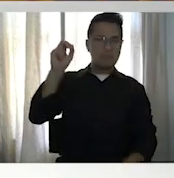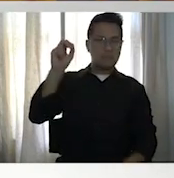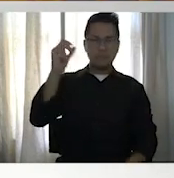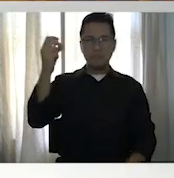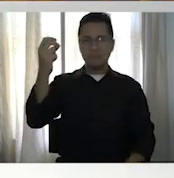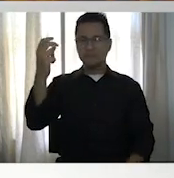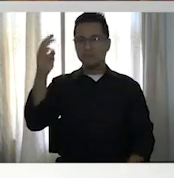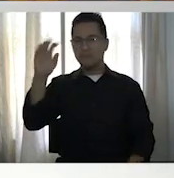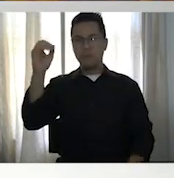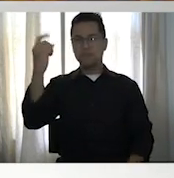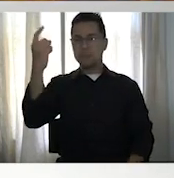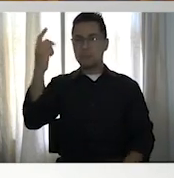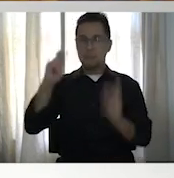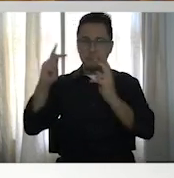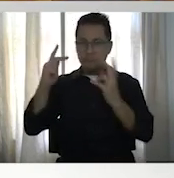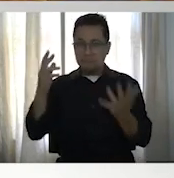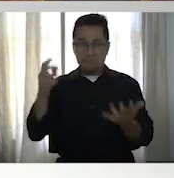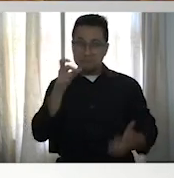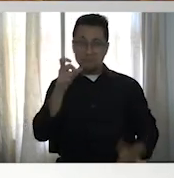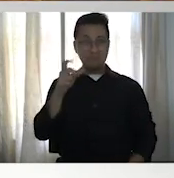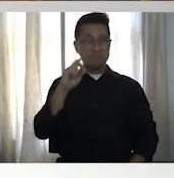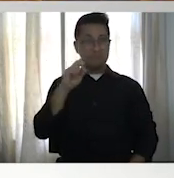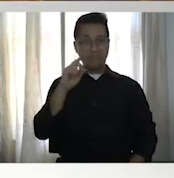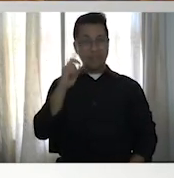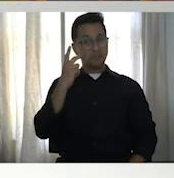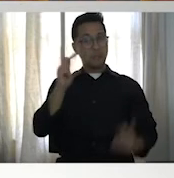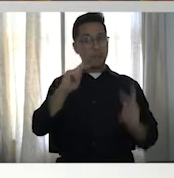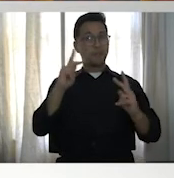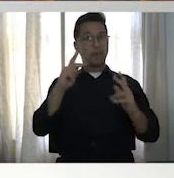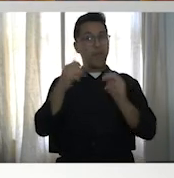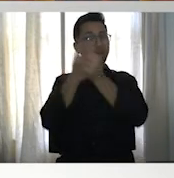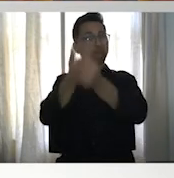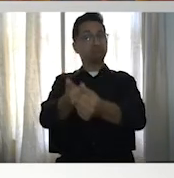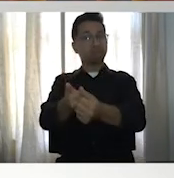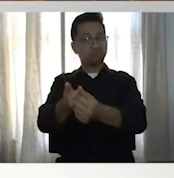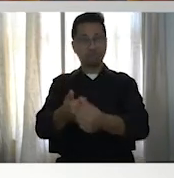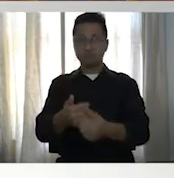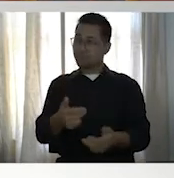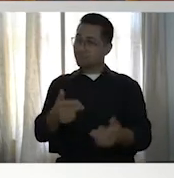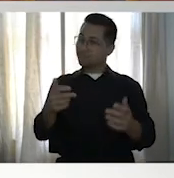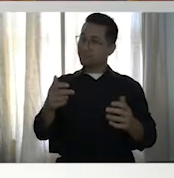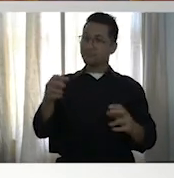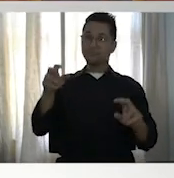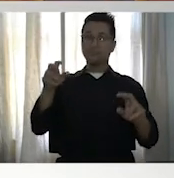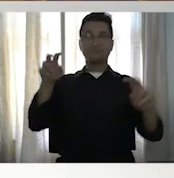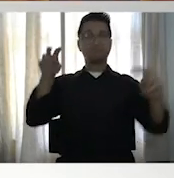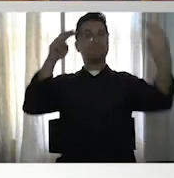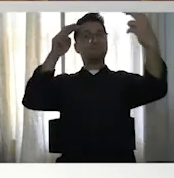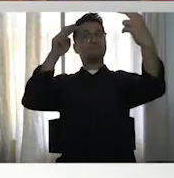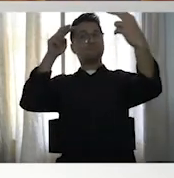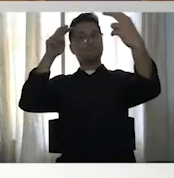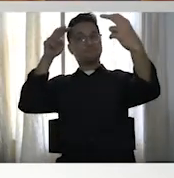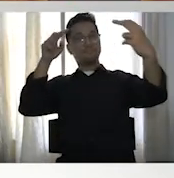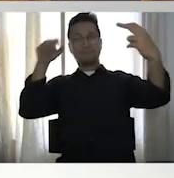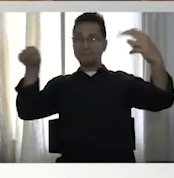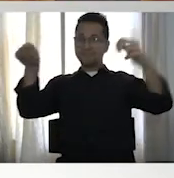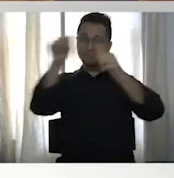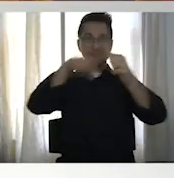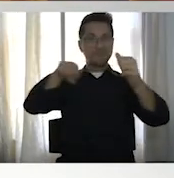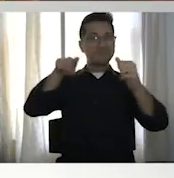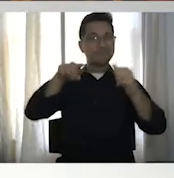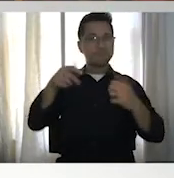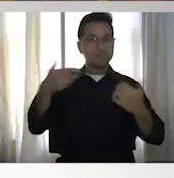here, and I didn't see anybody who was off. All right. Eyes in the group. Eyes in the group, yeah. Okay.